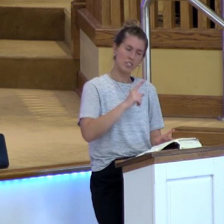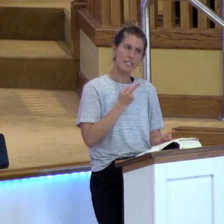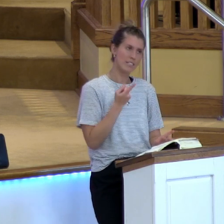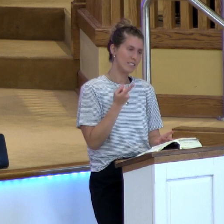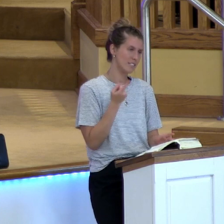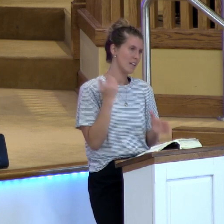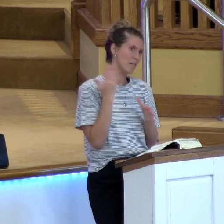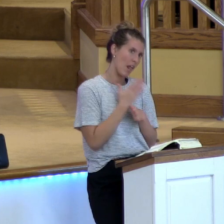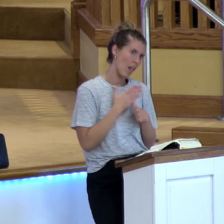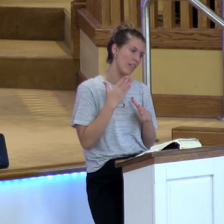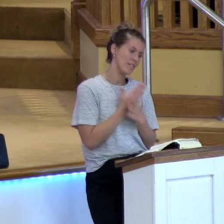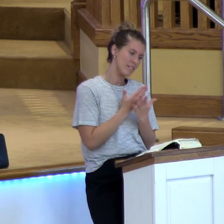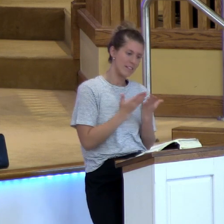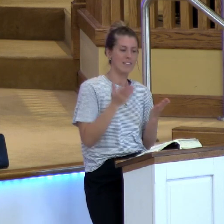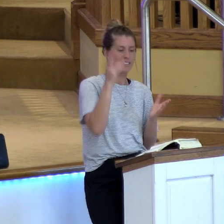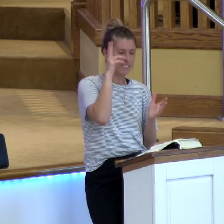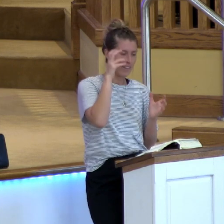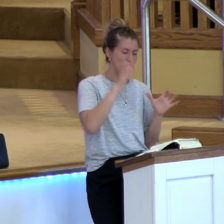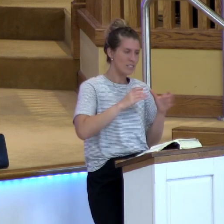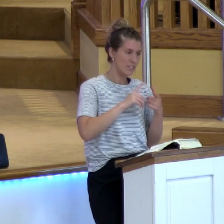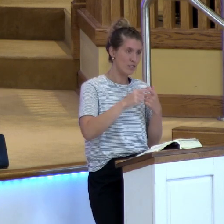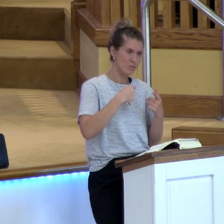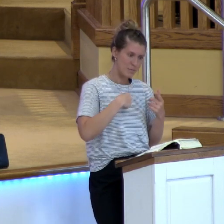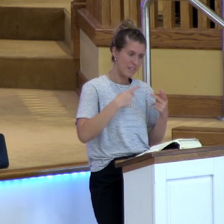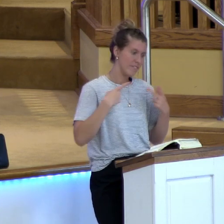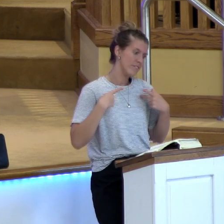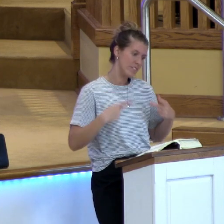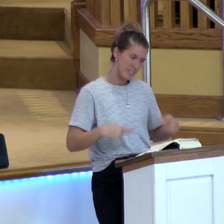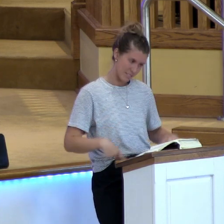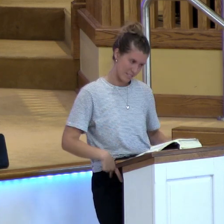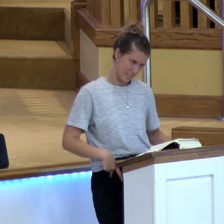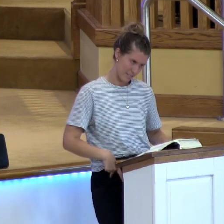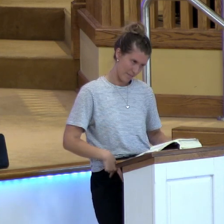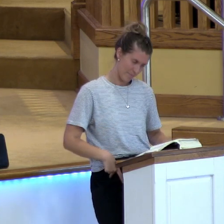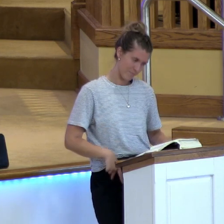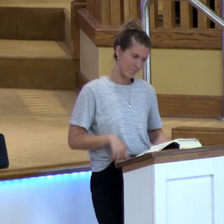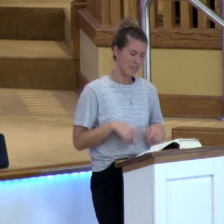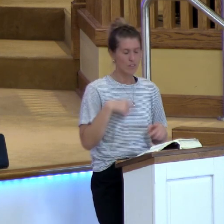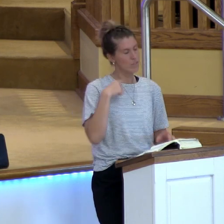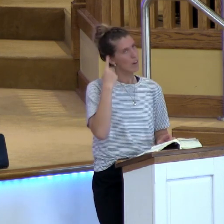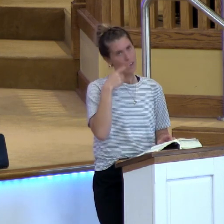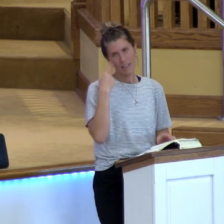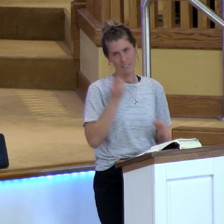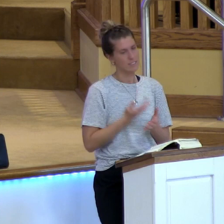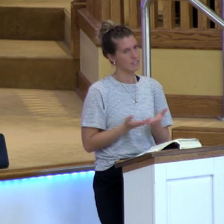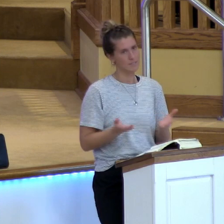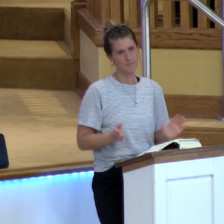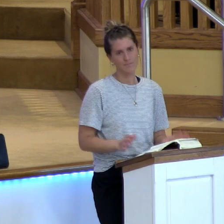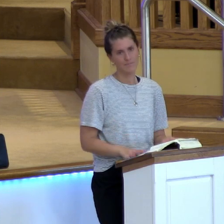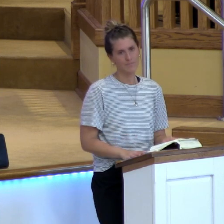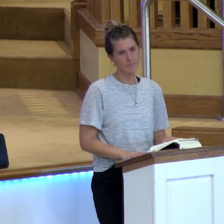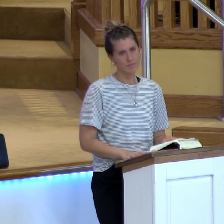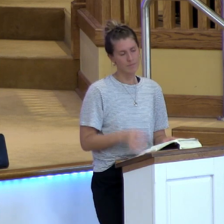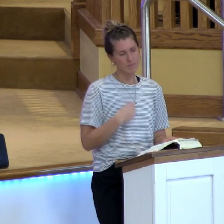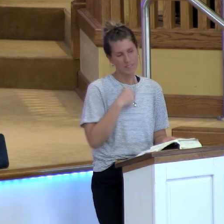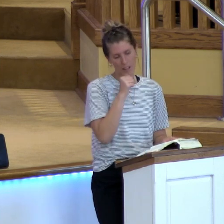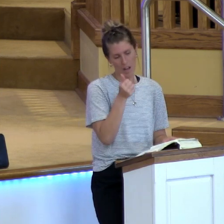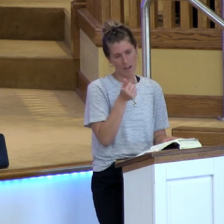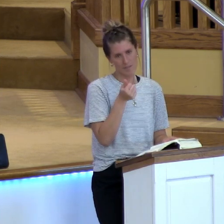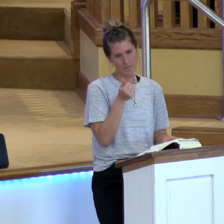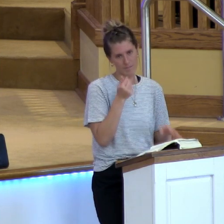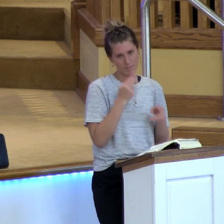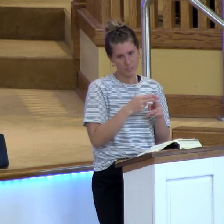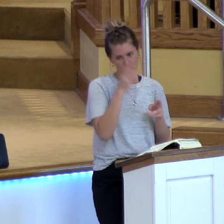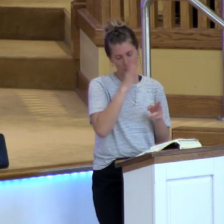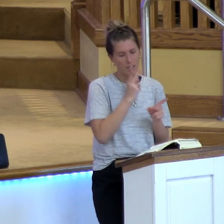Just annoying things that the devil has done to me in my life, physically. Crazy things. Crazy, crazy things. I'm not going to belabor you with it.